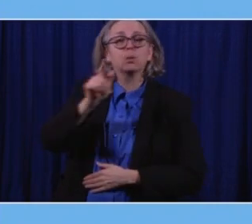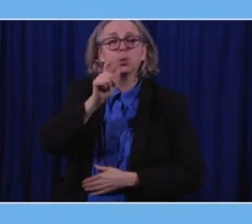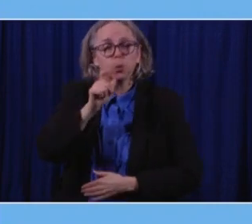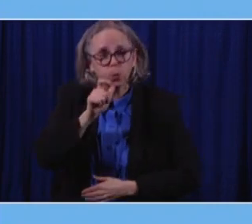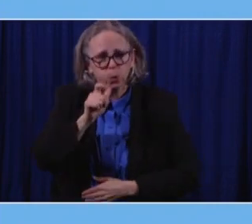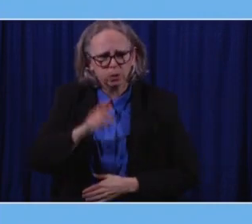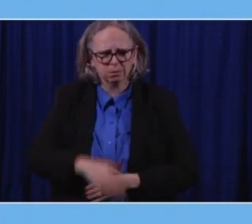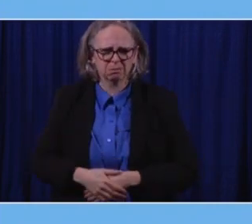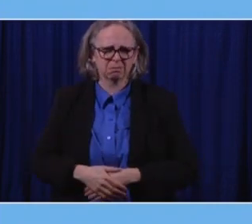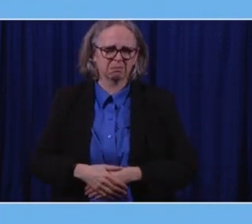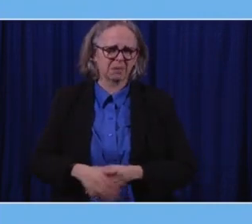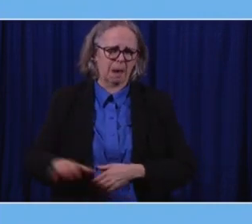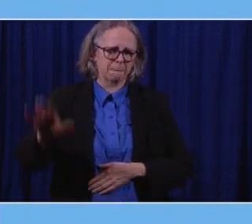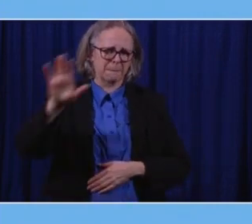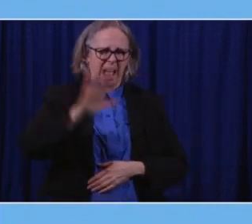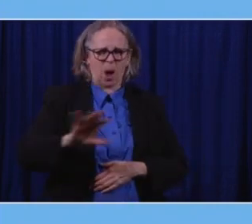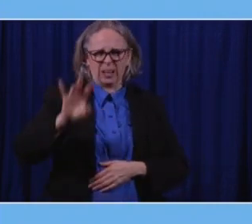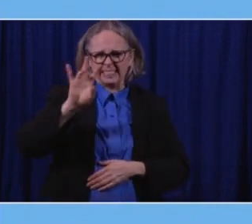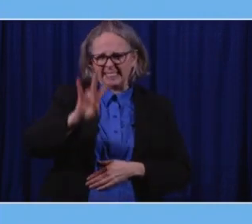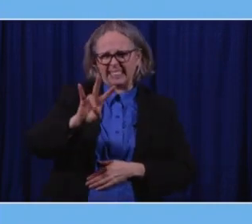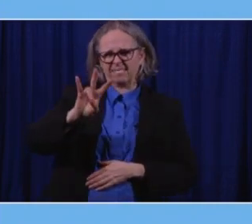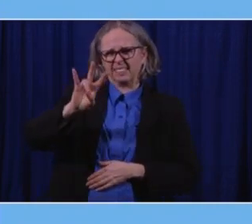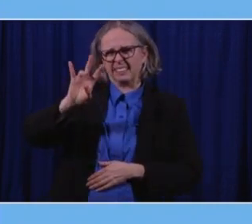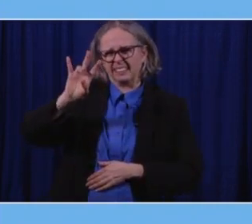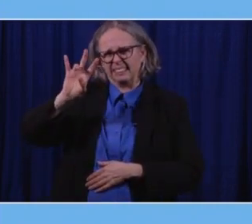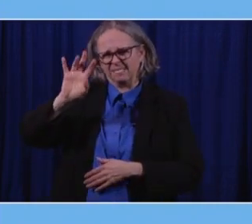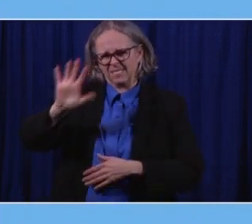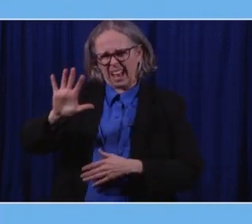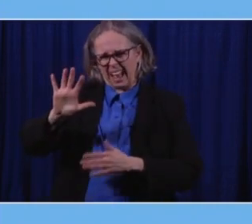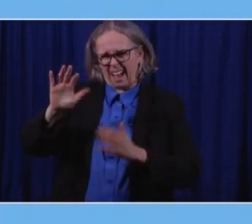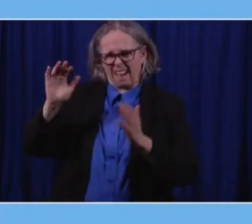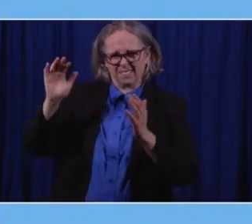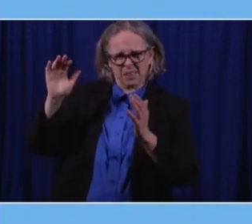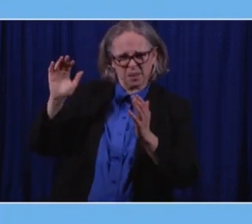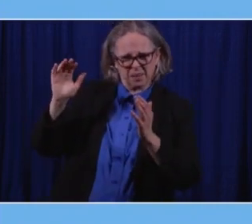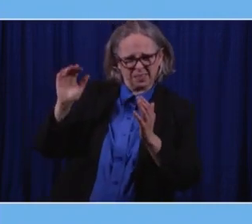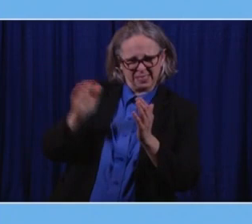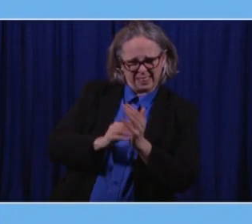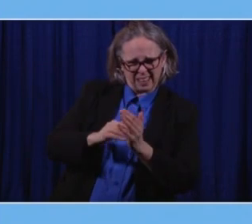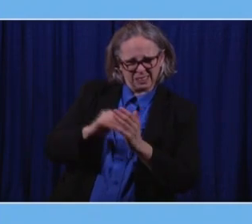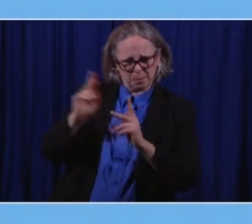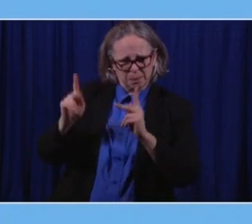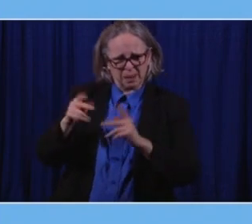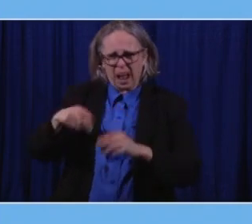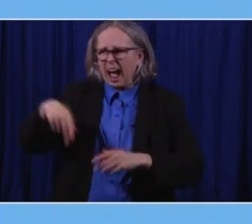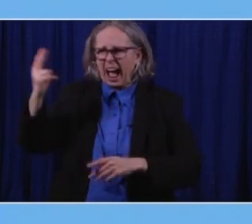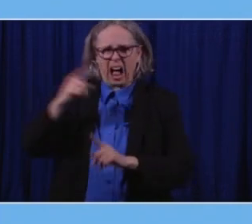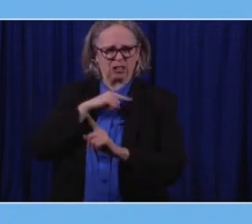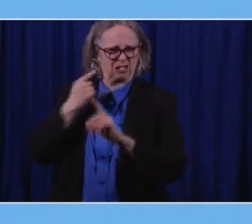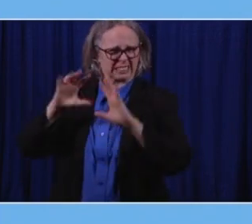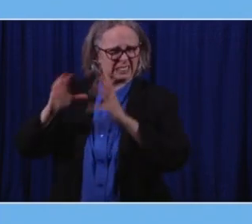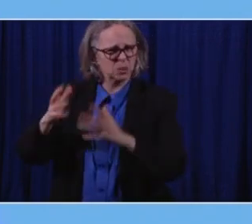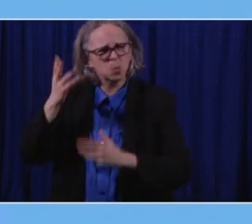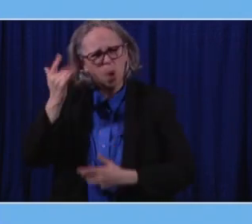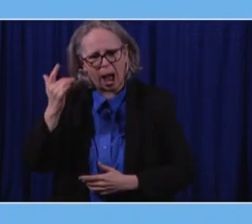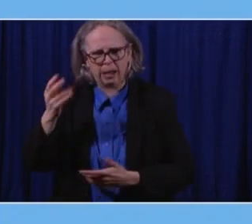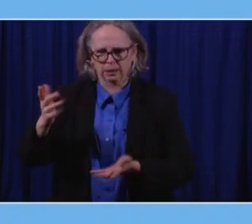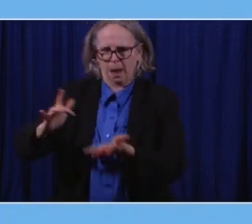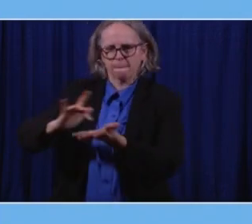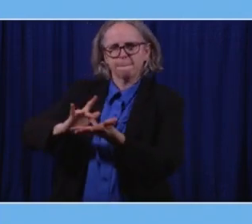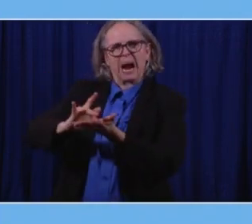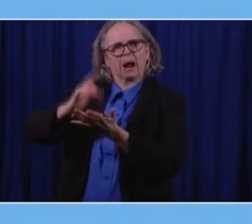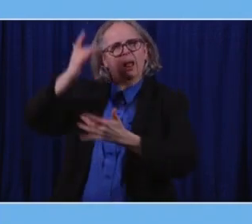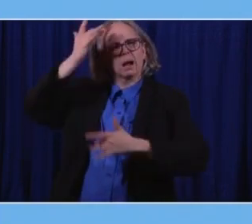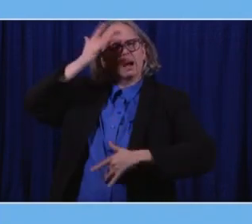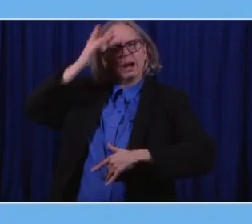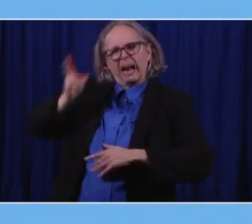approximately 75,000 people who are the most at risk because of a medical condition or situation, who